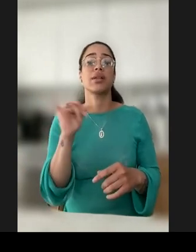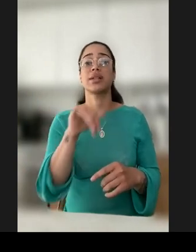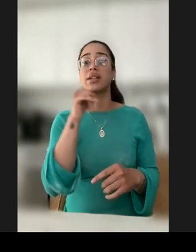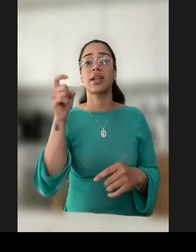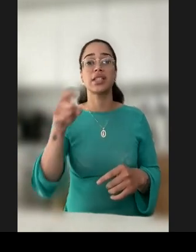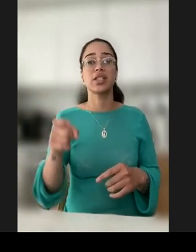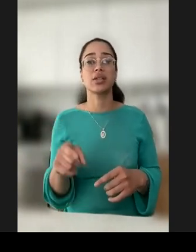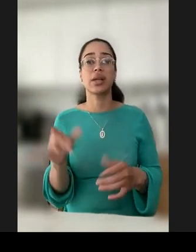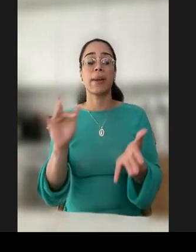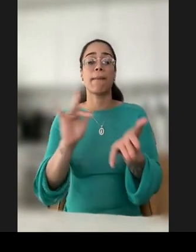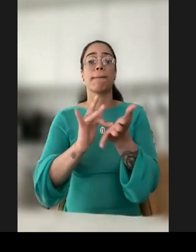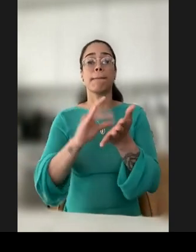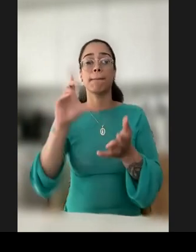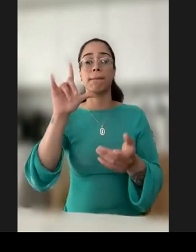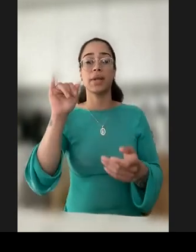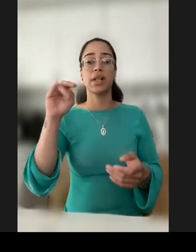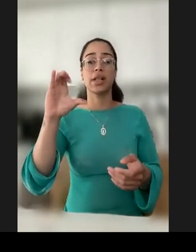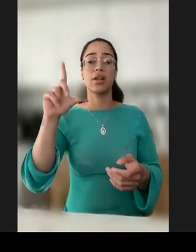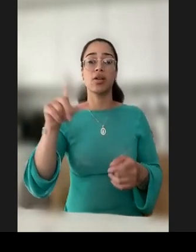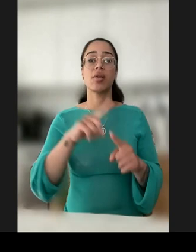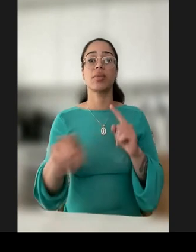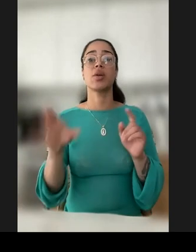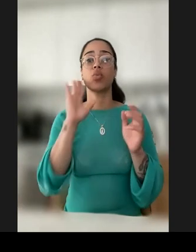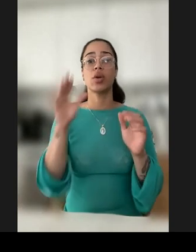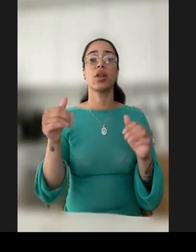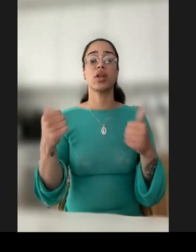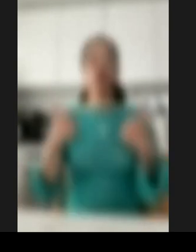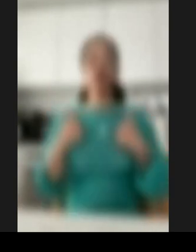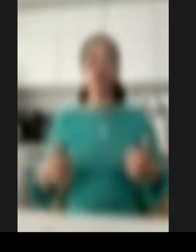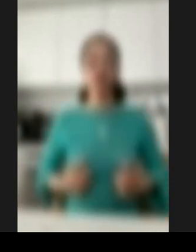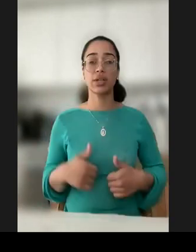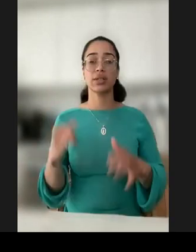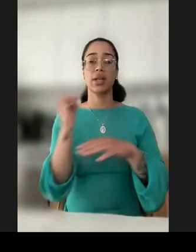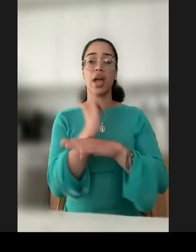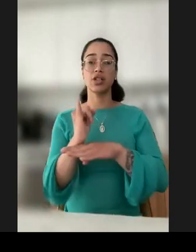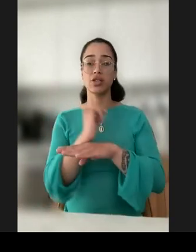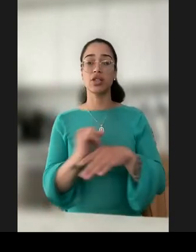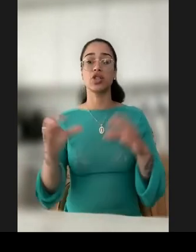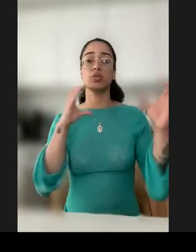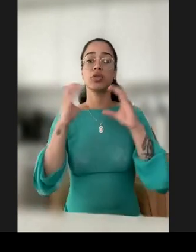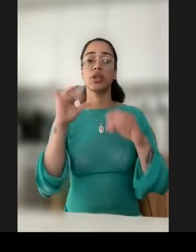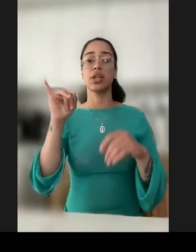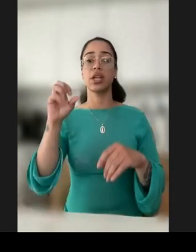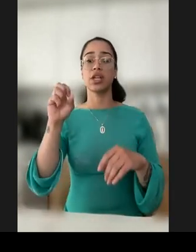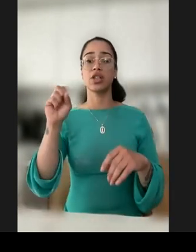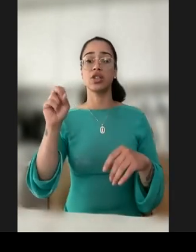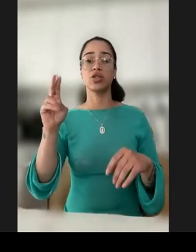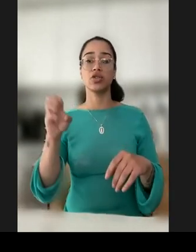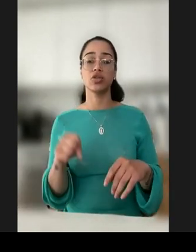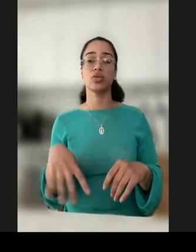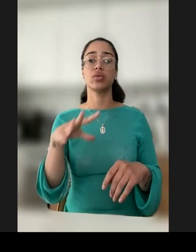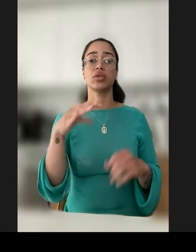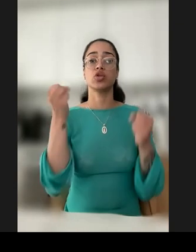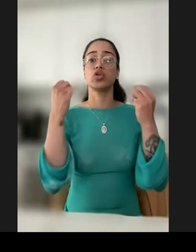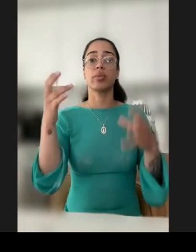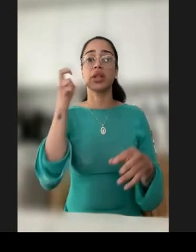it does a lot to build community, address isolation. It was so many of the themes that we heard at the roundtables throughout the